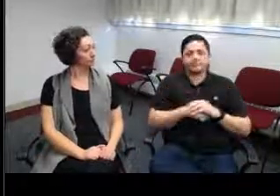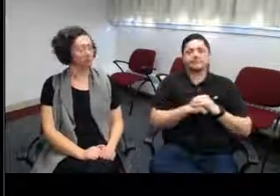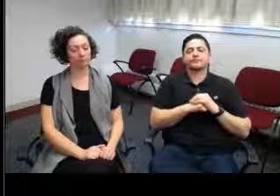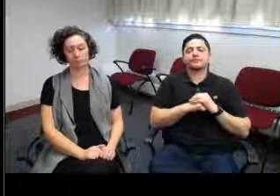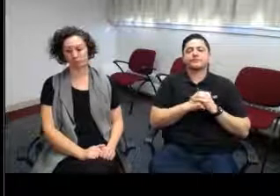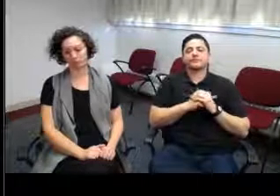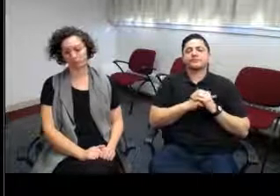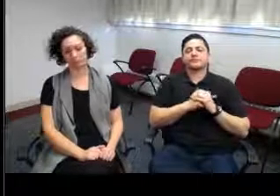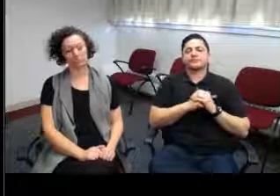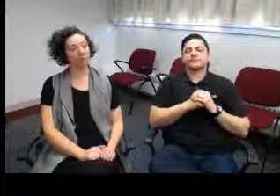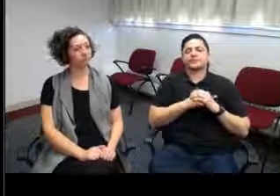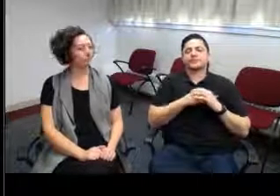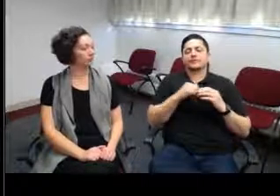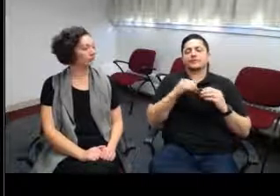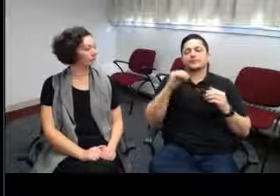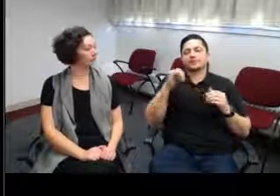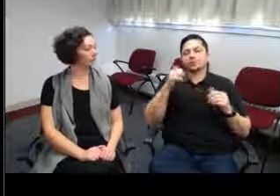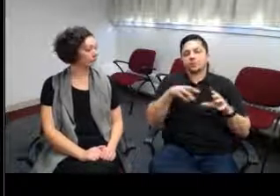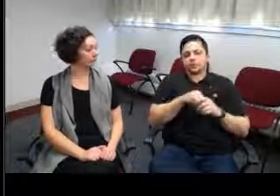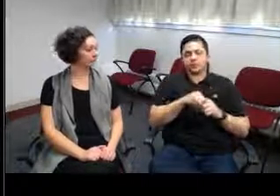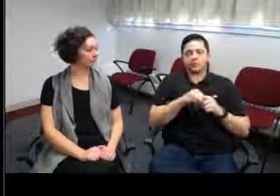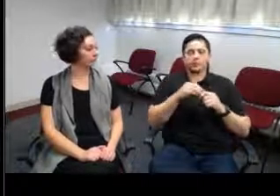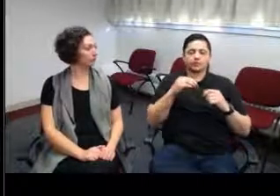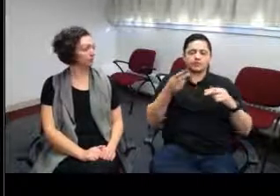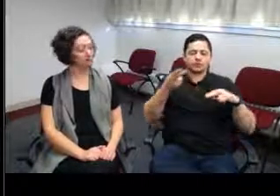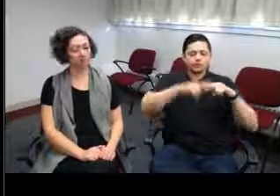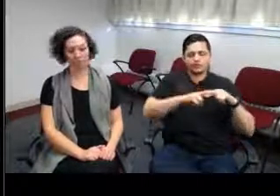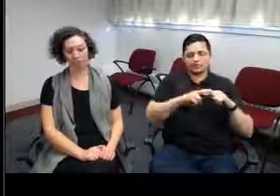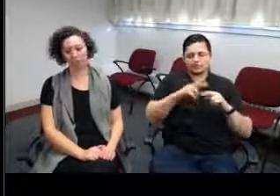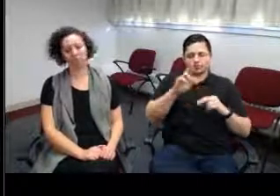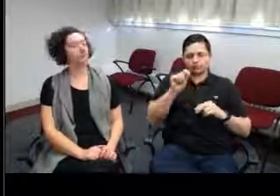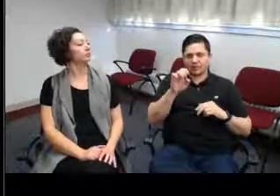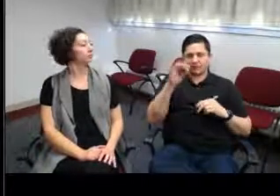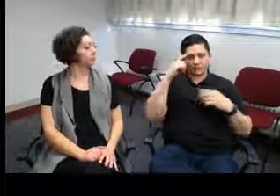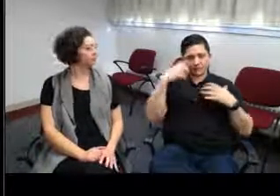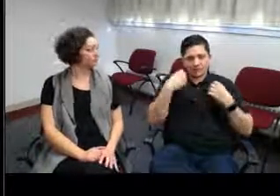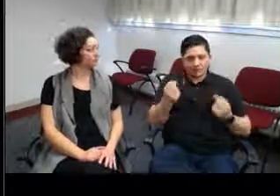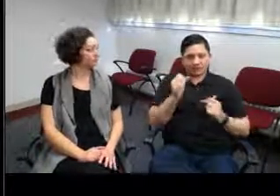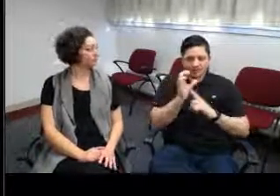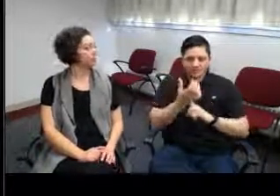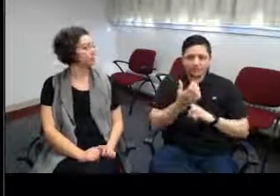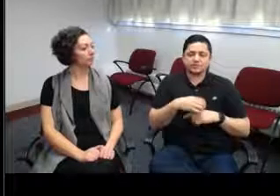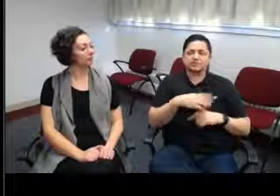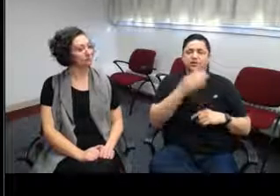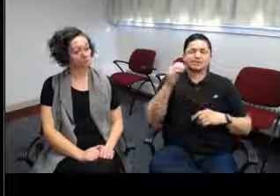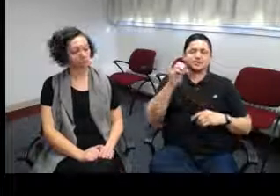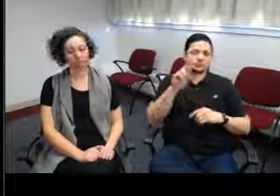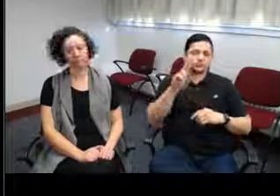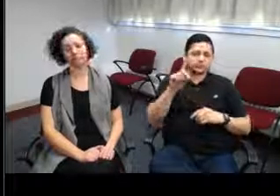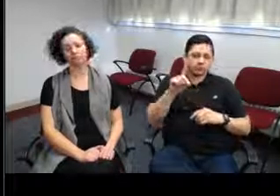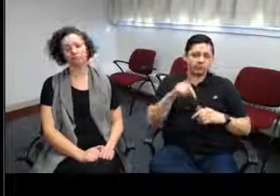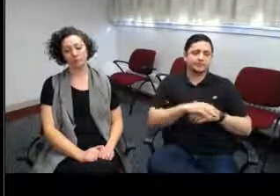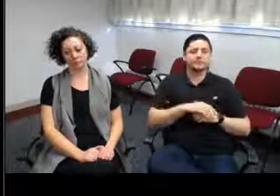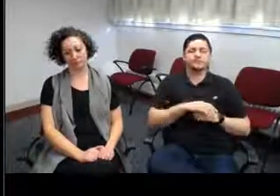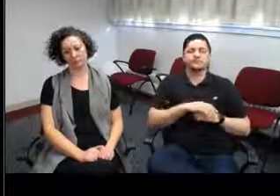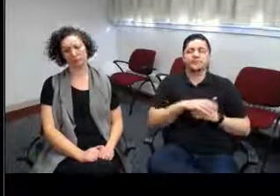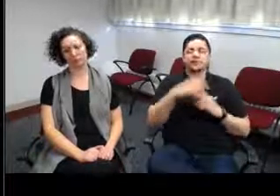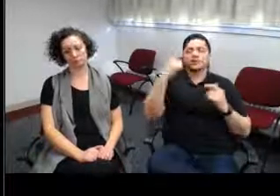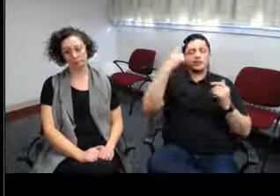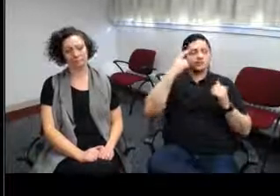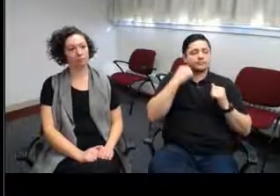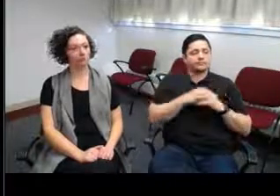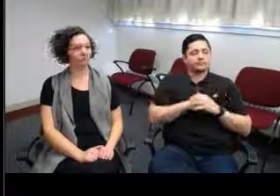Unfortunately, there are huge disparities in behavioral health for deaf people. There's an increase in